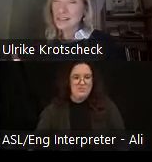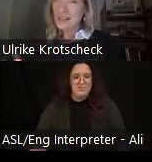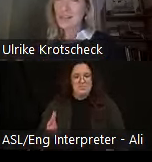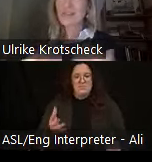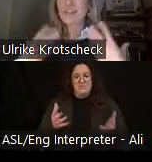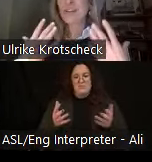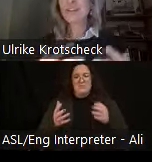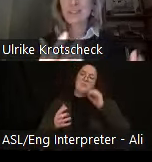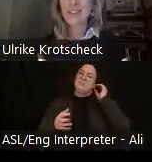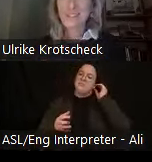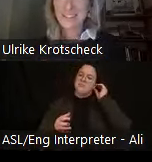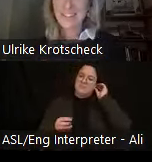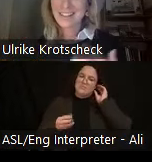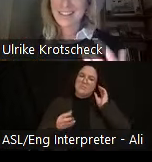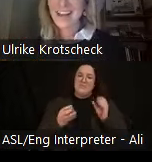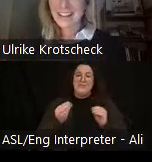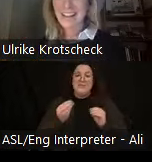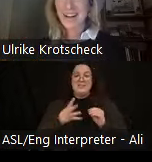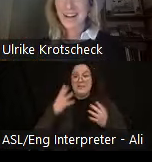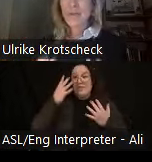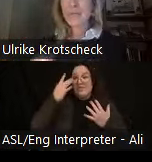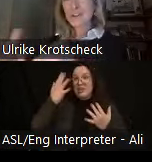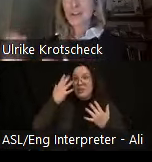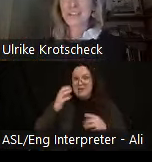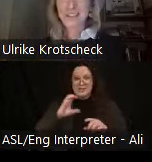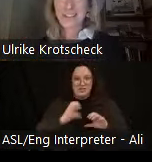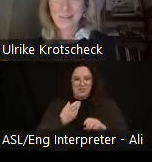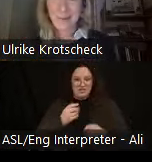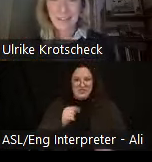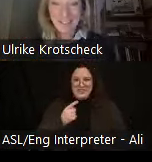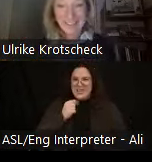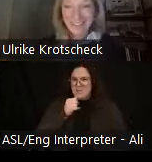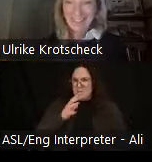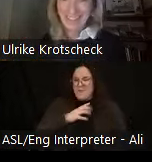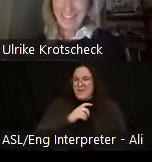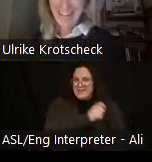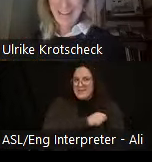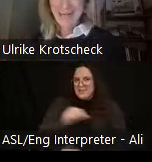did the tattooing, that there are several theories in the chat that women are tattooing other women.